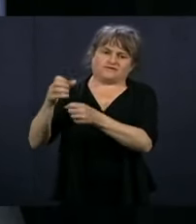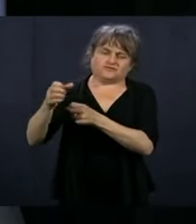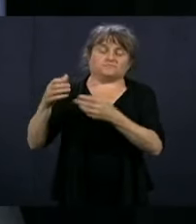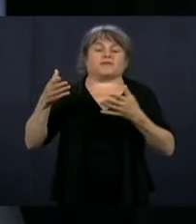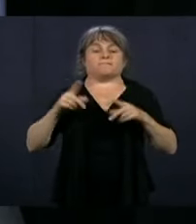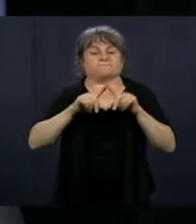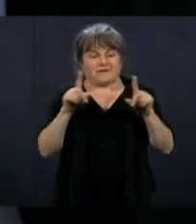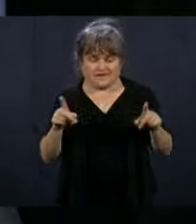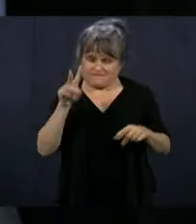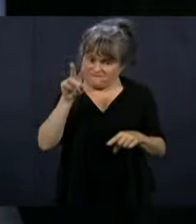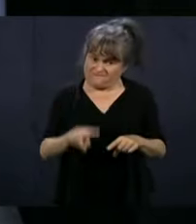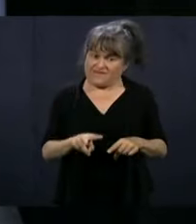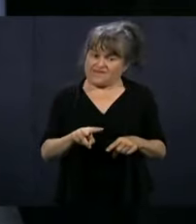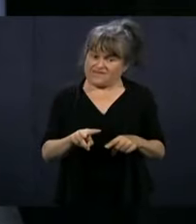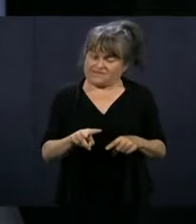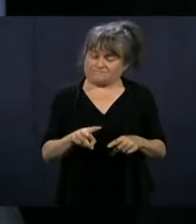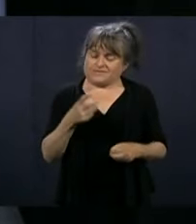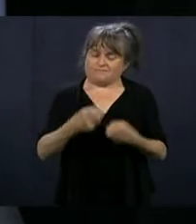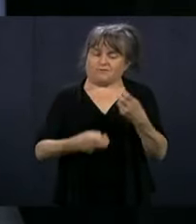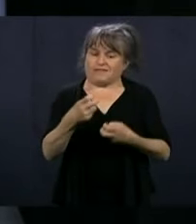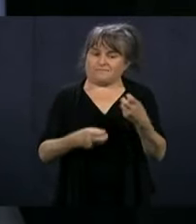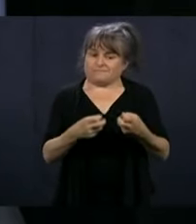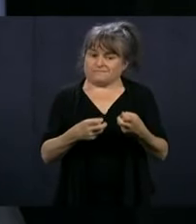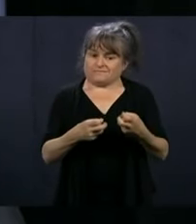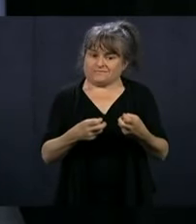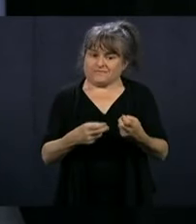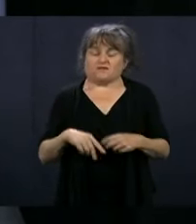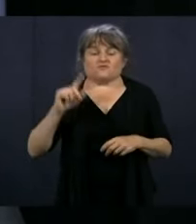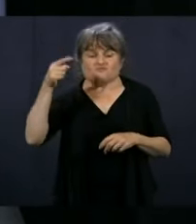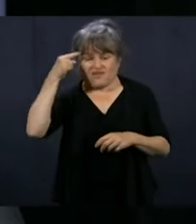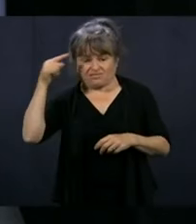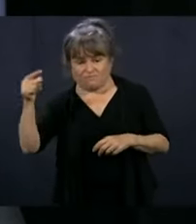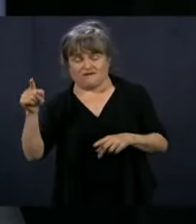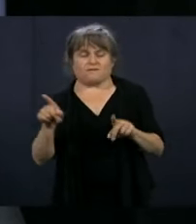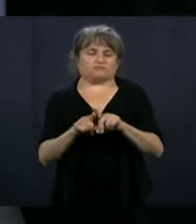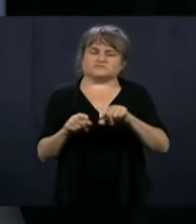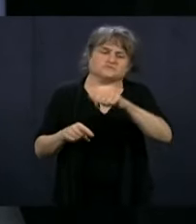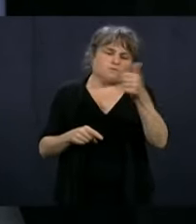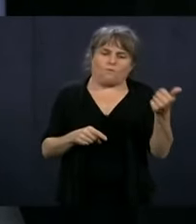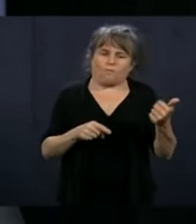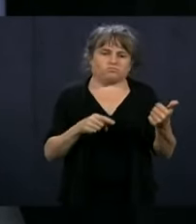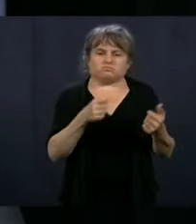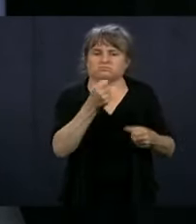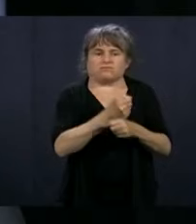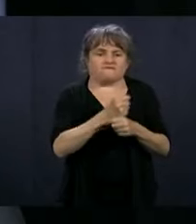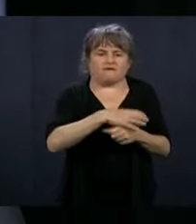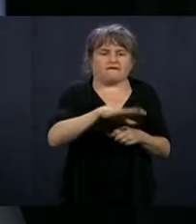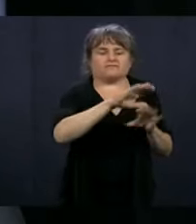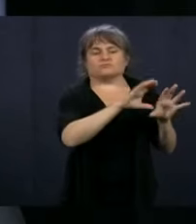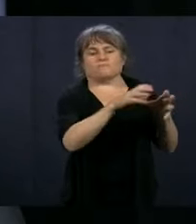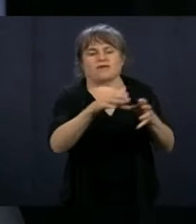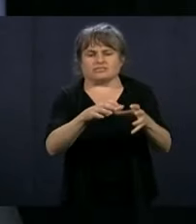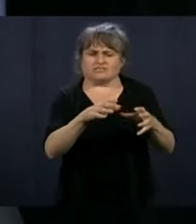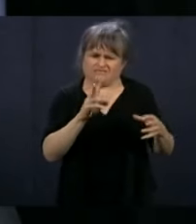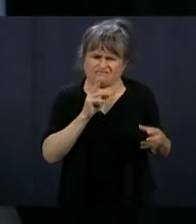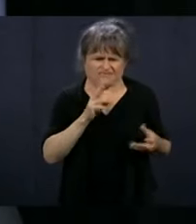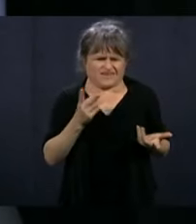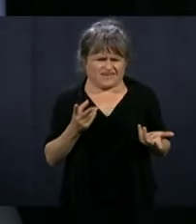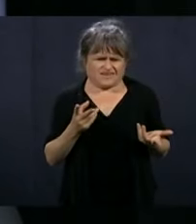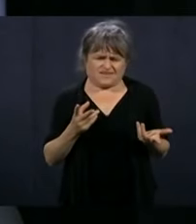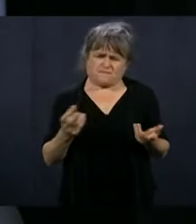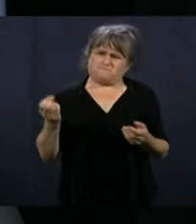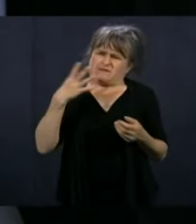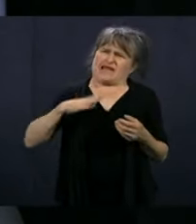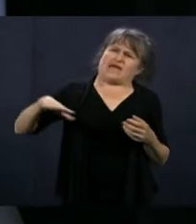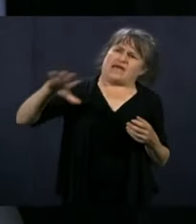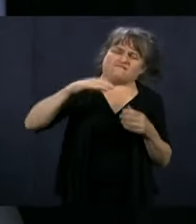or in corporate enterprises, there's an underrepresentation of visible minorities and members of the different communities. So we have